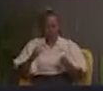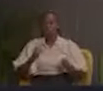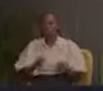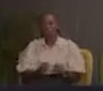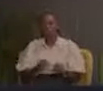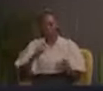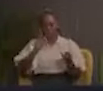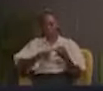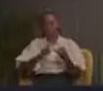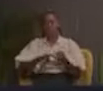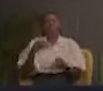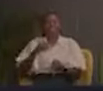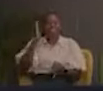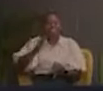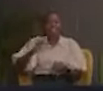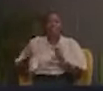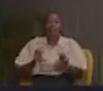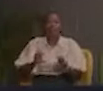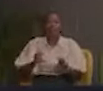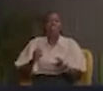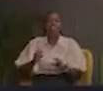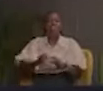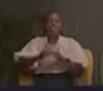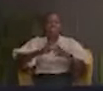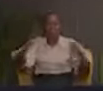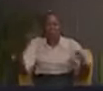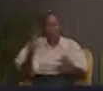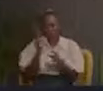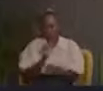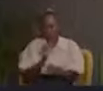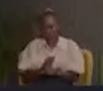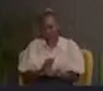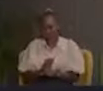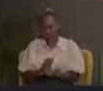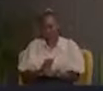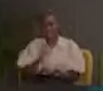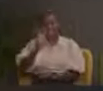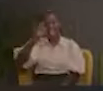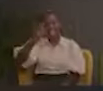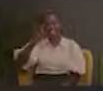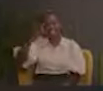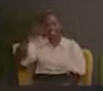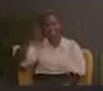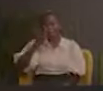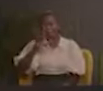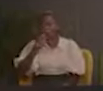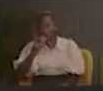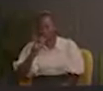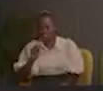shall do exploits. Not explain exploits, do exploits.